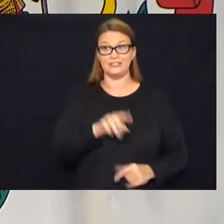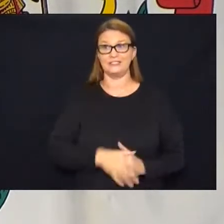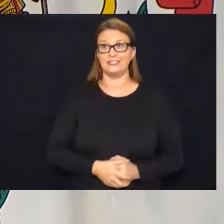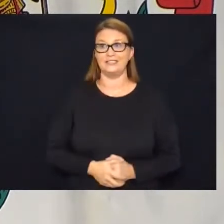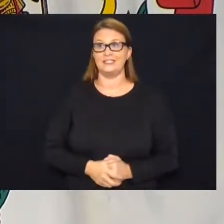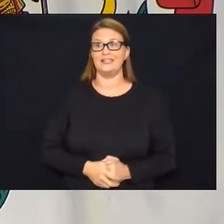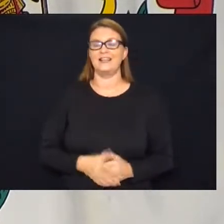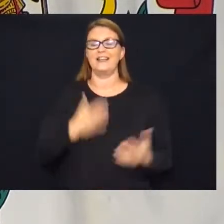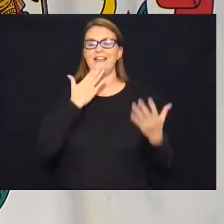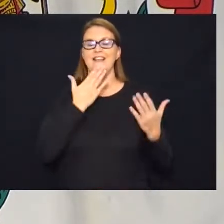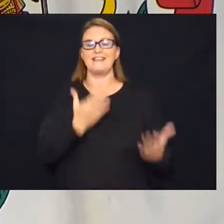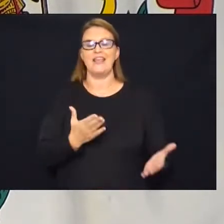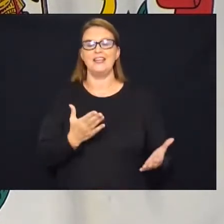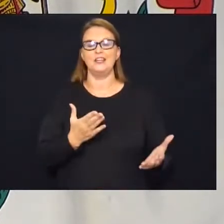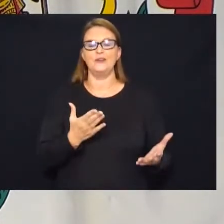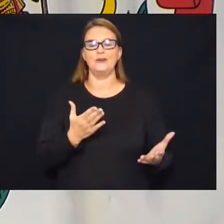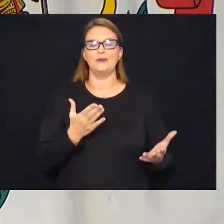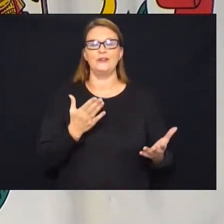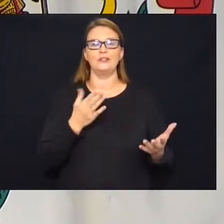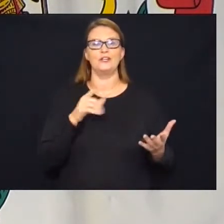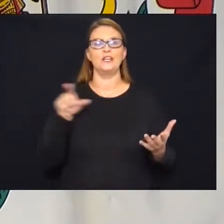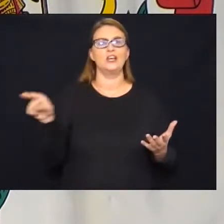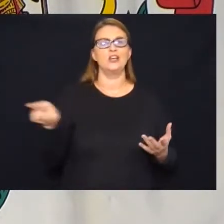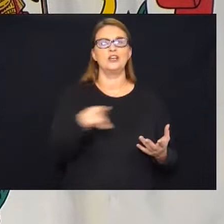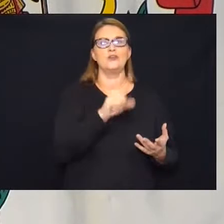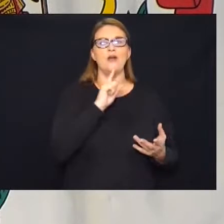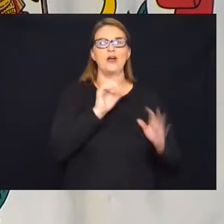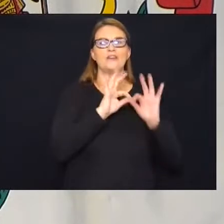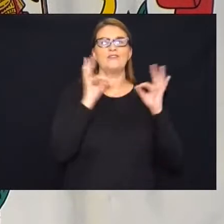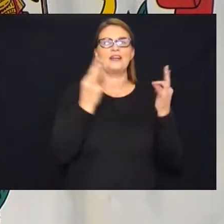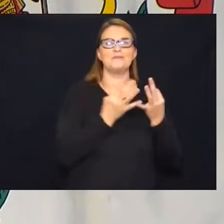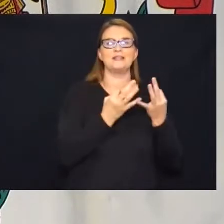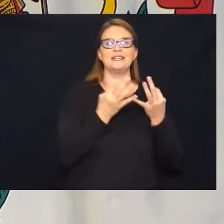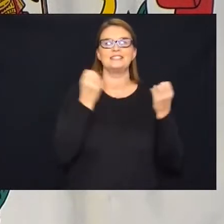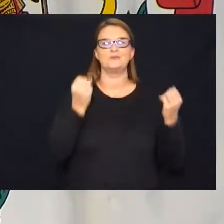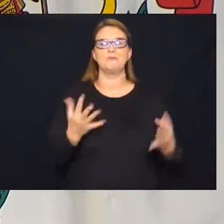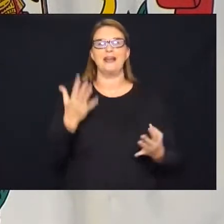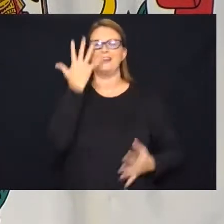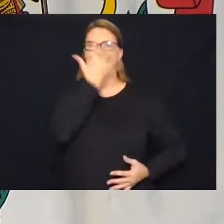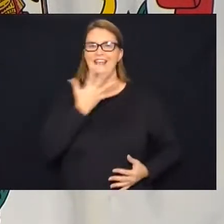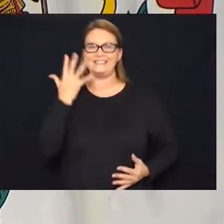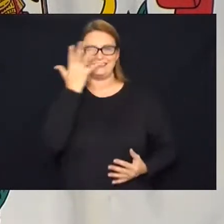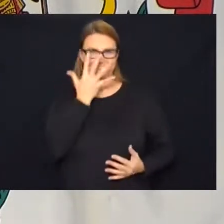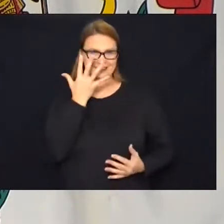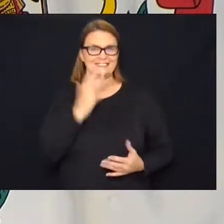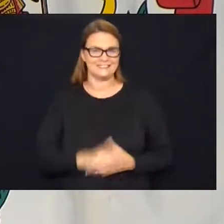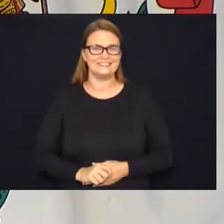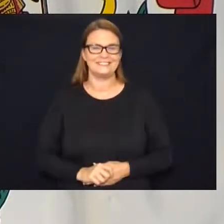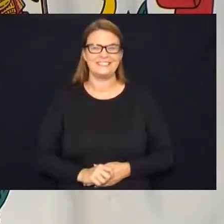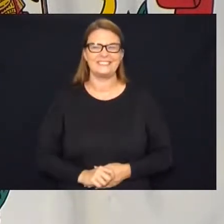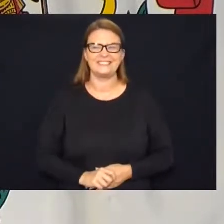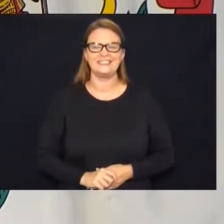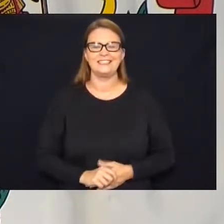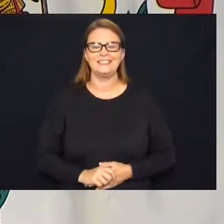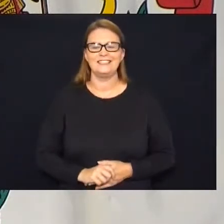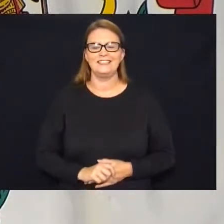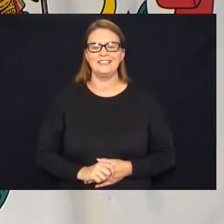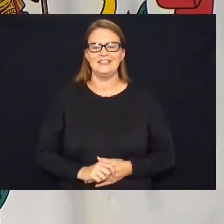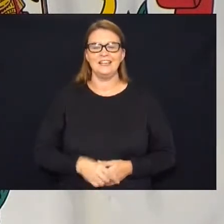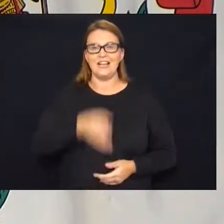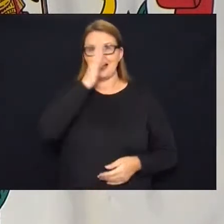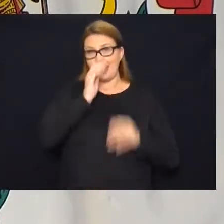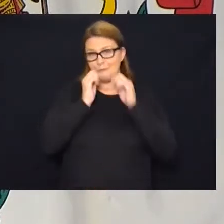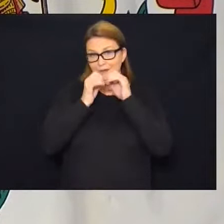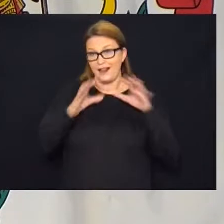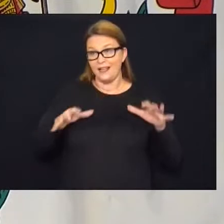I thank you. You know, you've been a family, familiar face to all of us, and so, you know, God